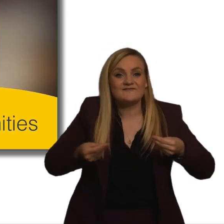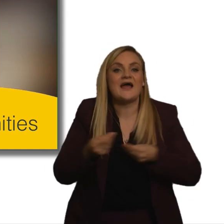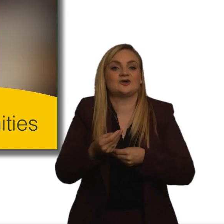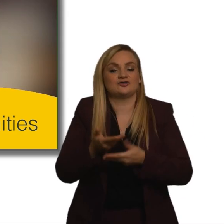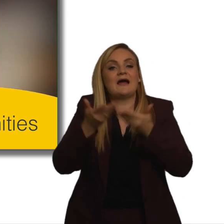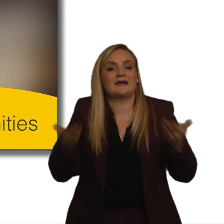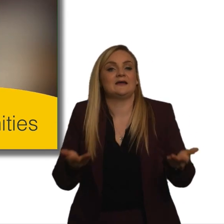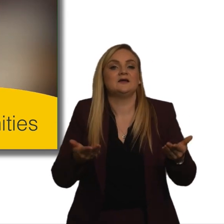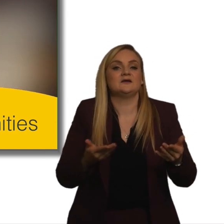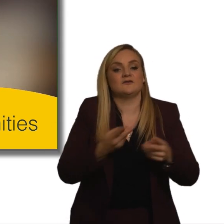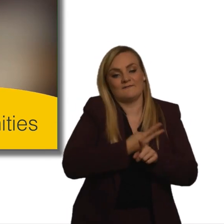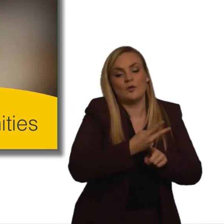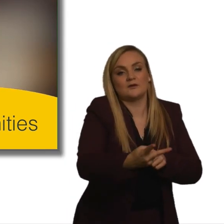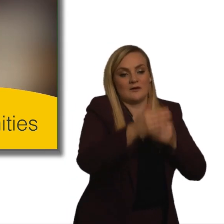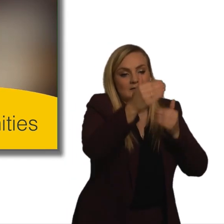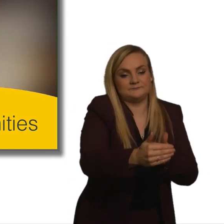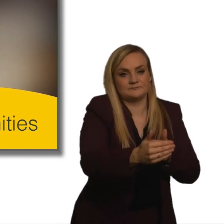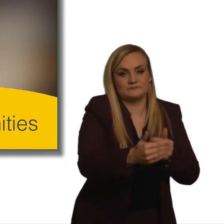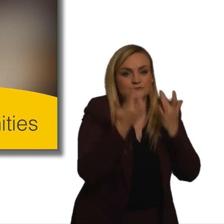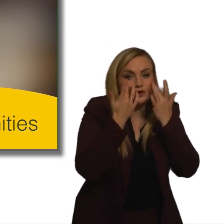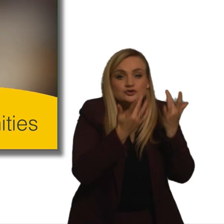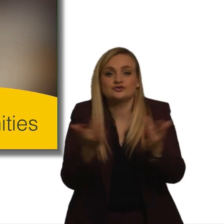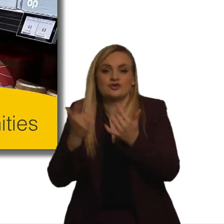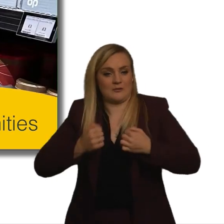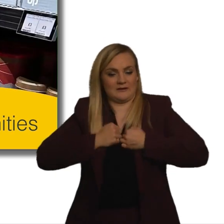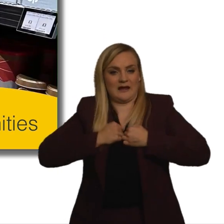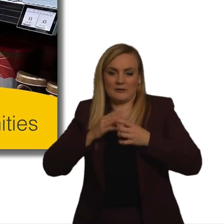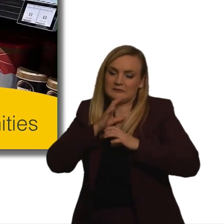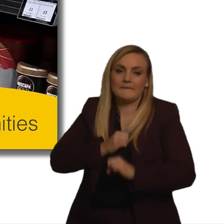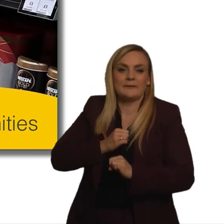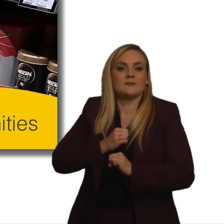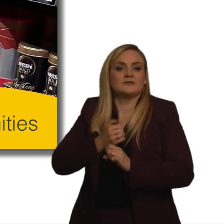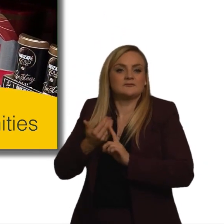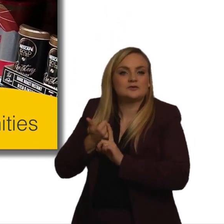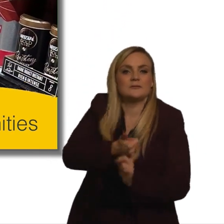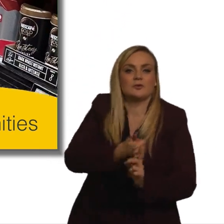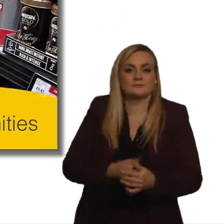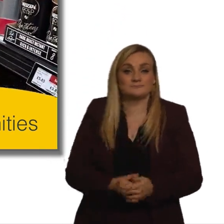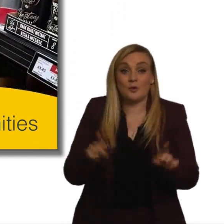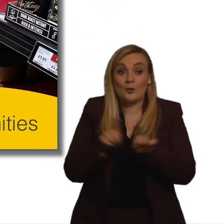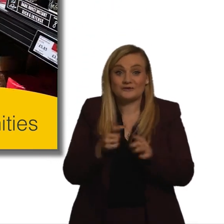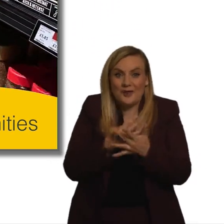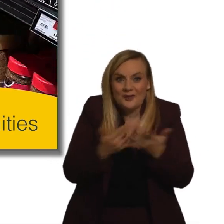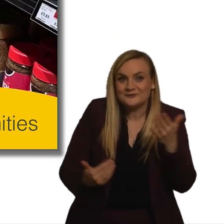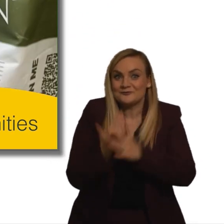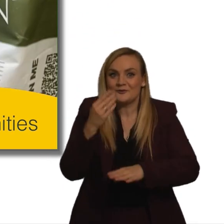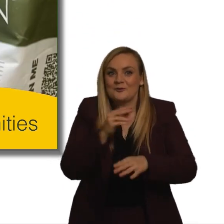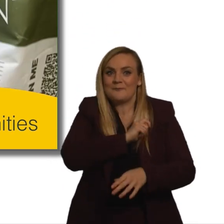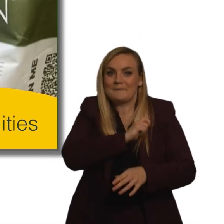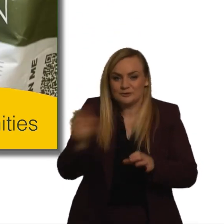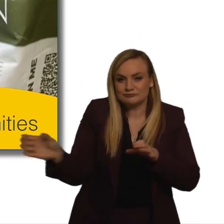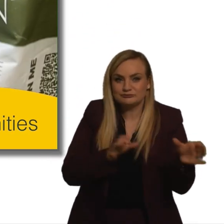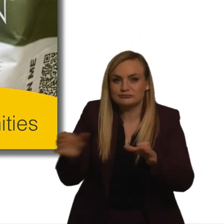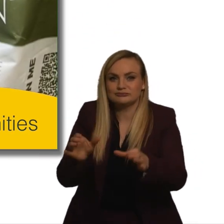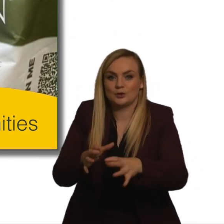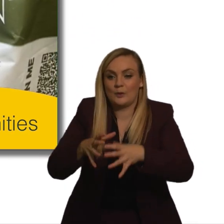our fantastic product range to members and customers. We even managed to recruit lots of new members. We